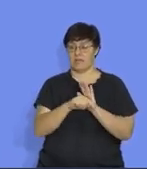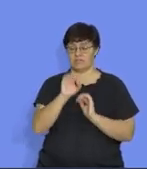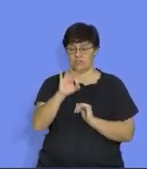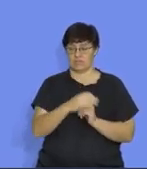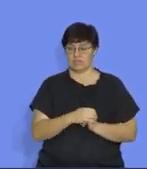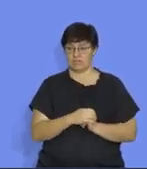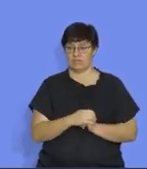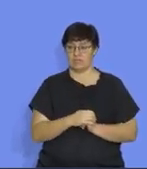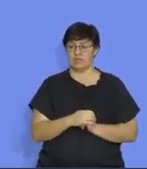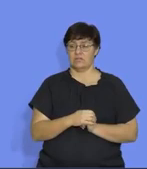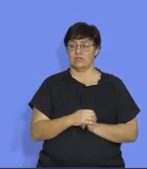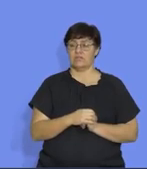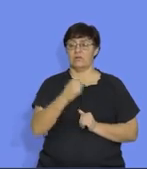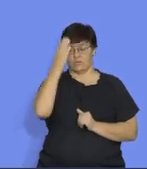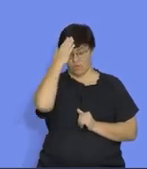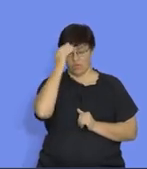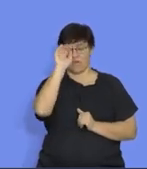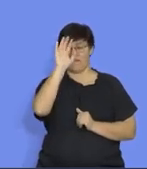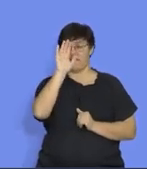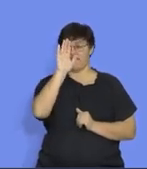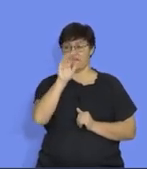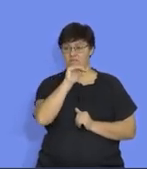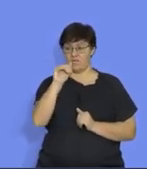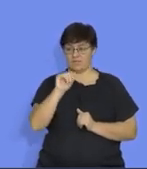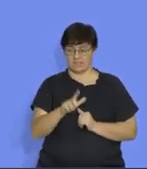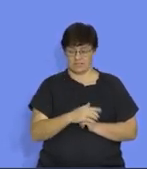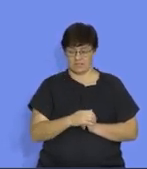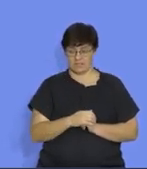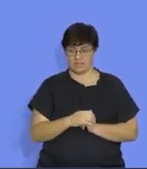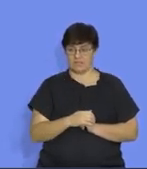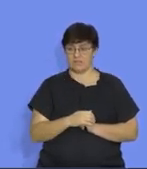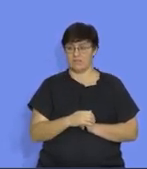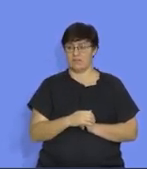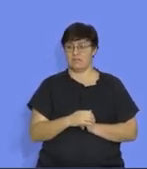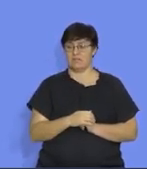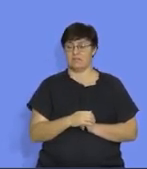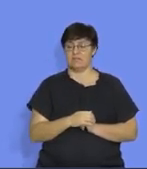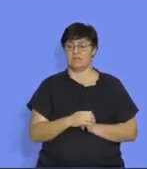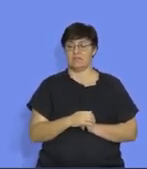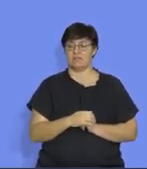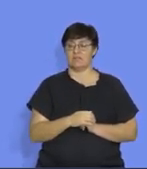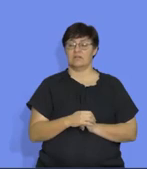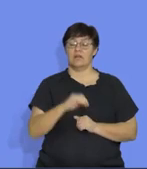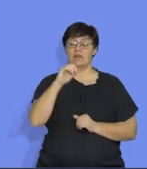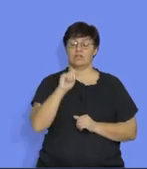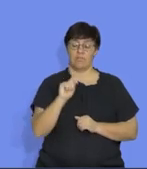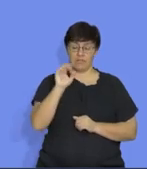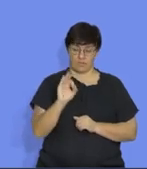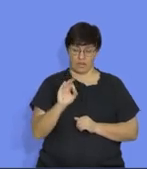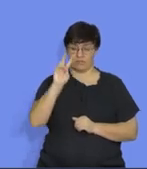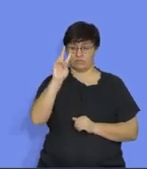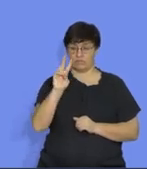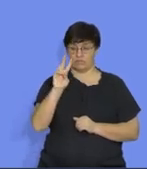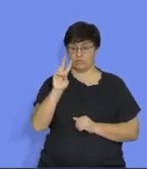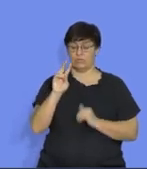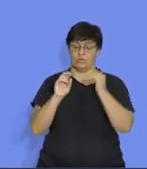minus 3. For term 2, I know that it will have a value of 5 over 7. Then for term 3, I'm going to have